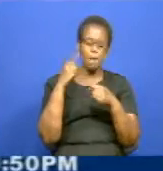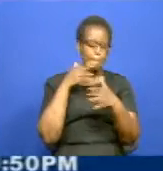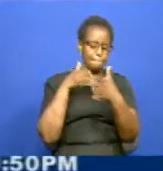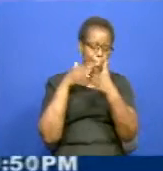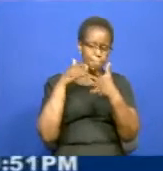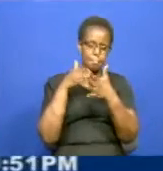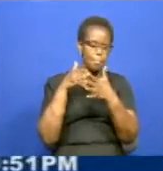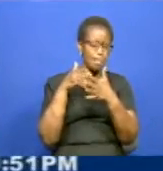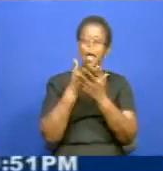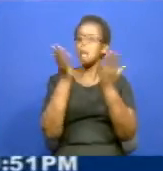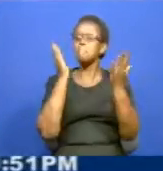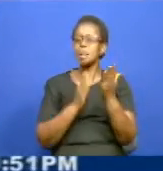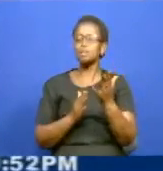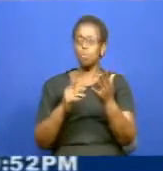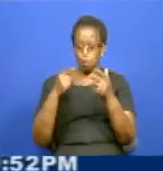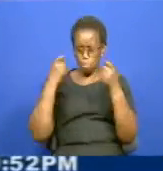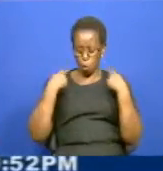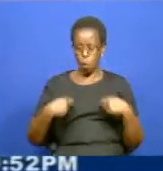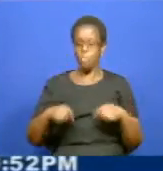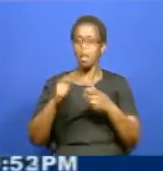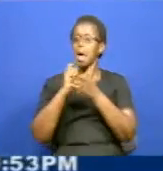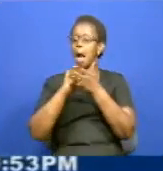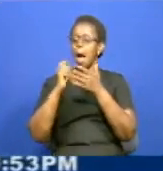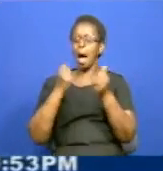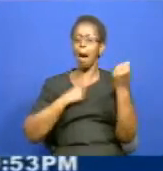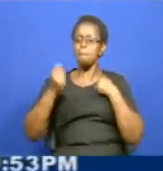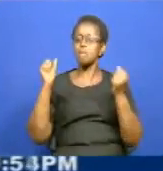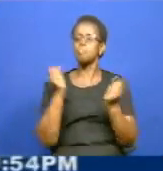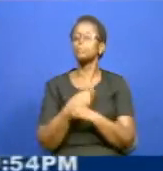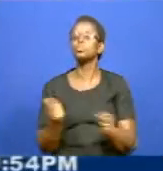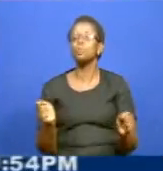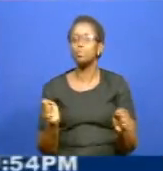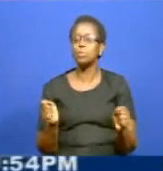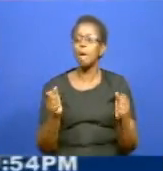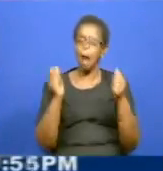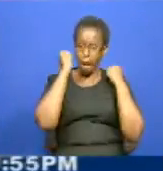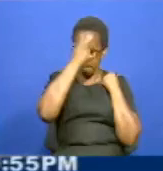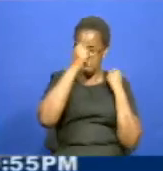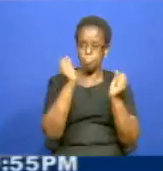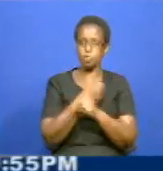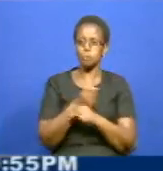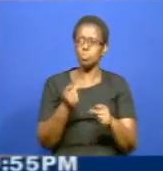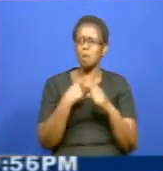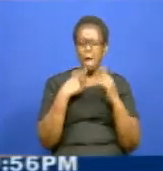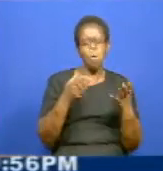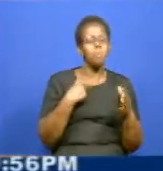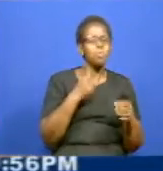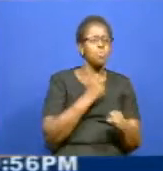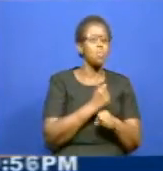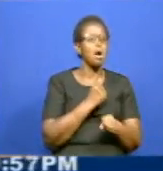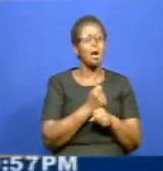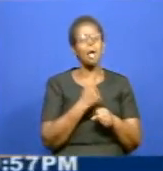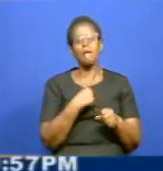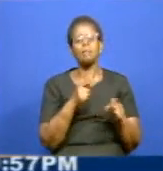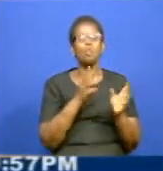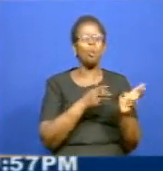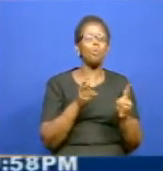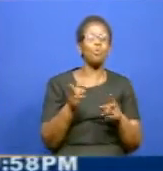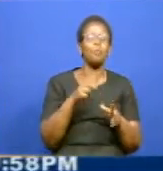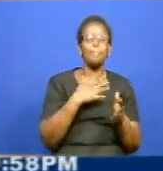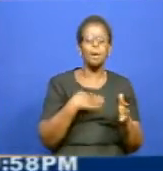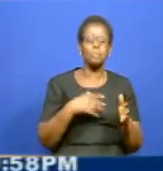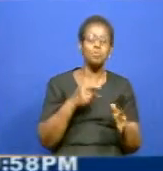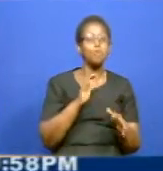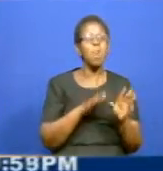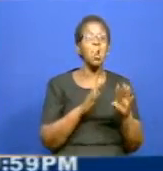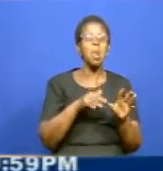you walk to your local retailer and you are told you can make police uniform. And therefore, you know, some elements in the